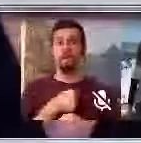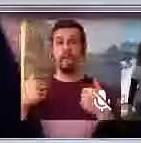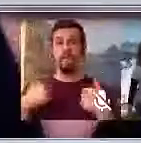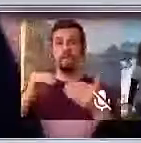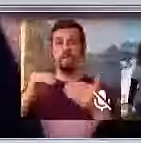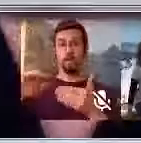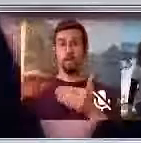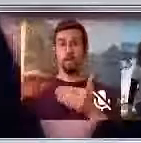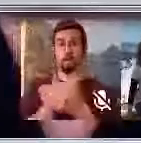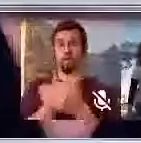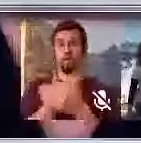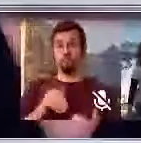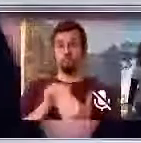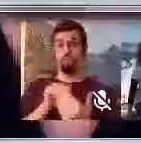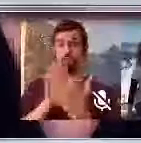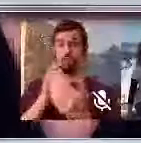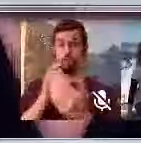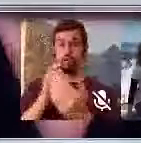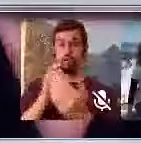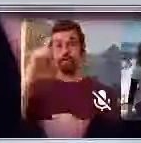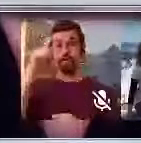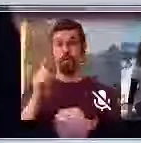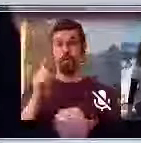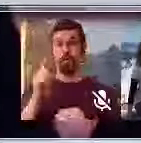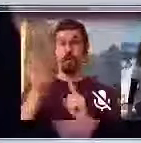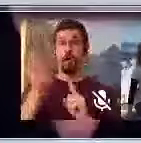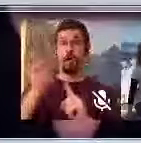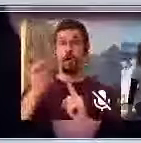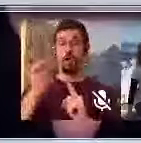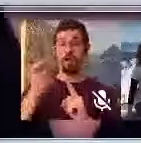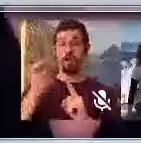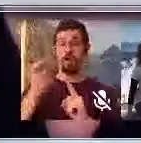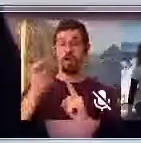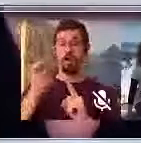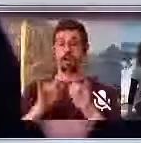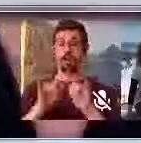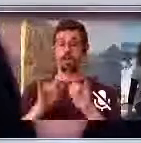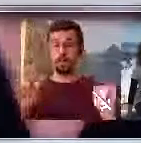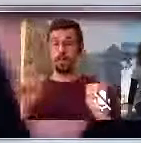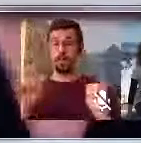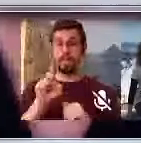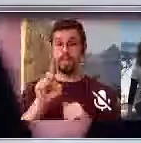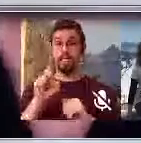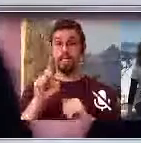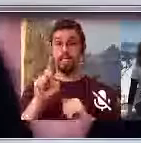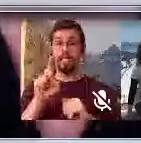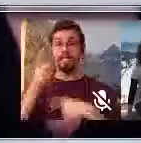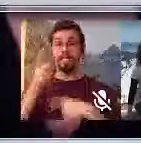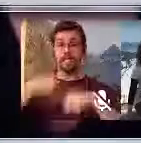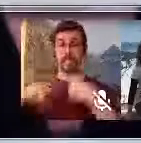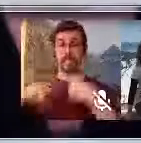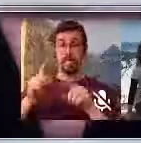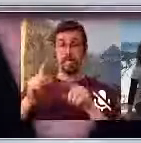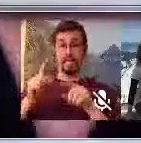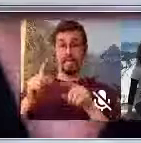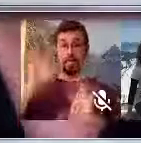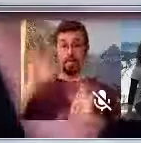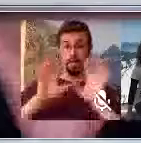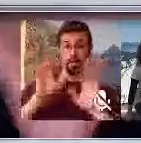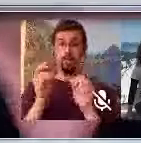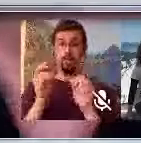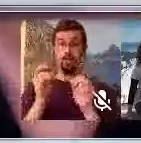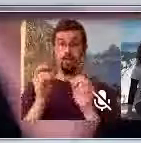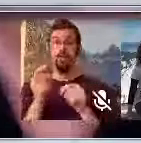synthesizing 3D signing animations from SignWriting Notation using Avatar